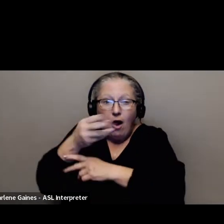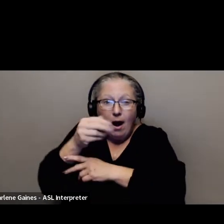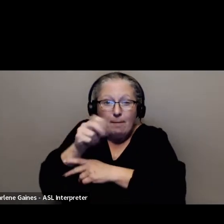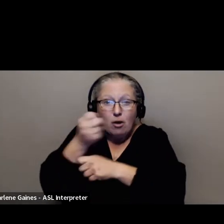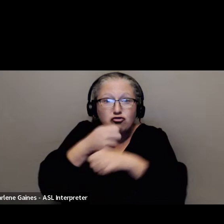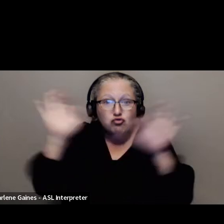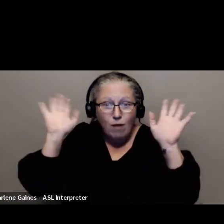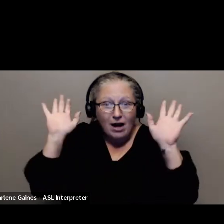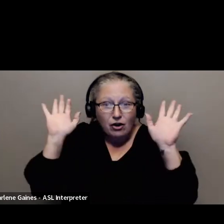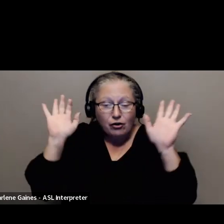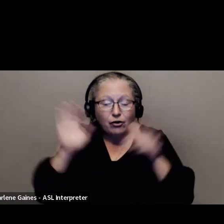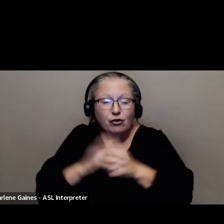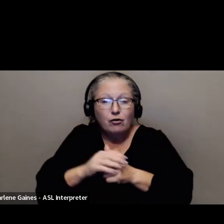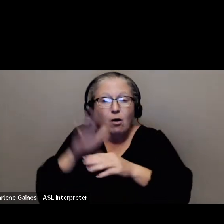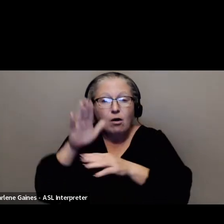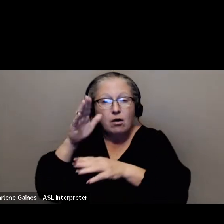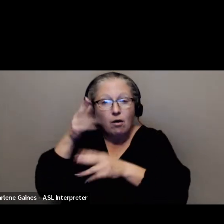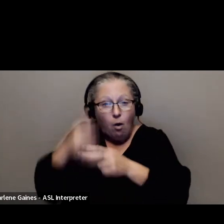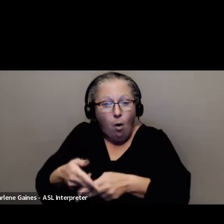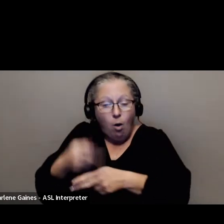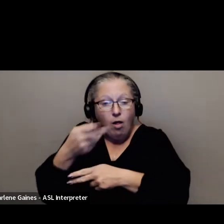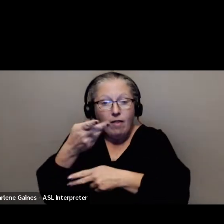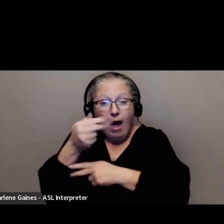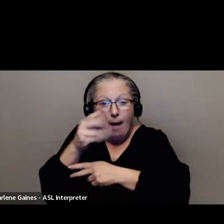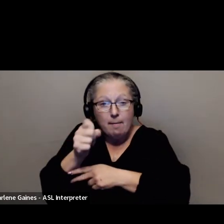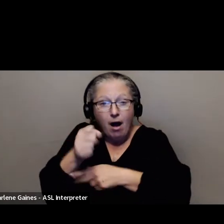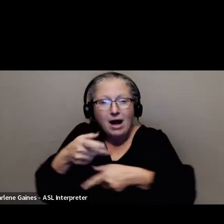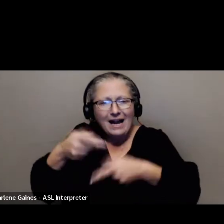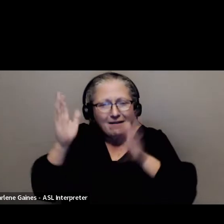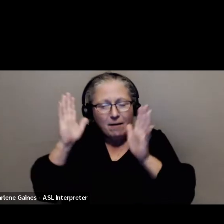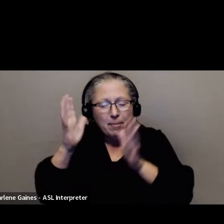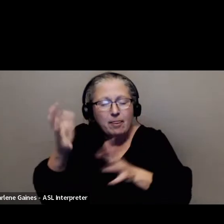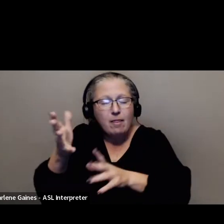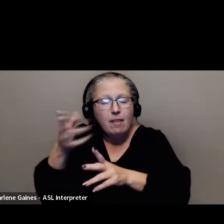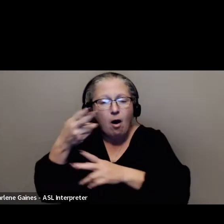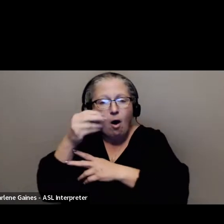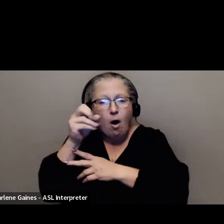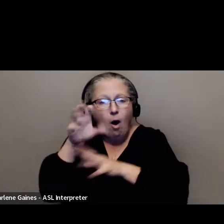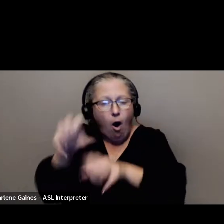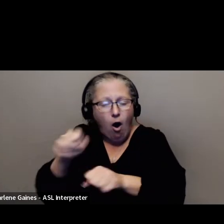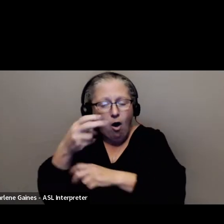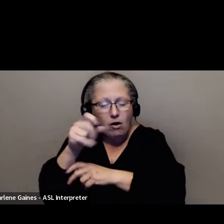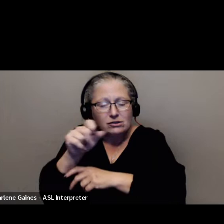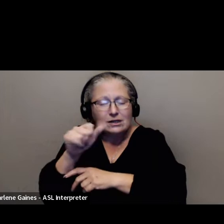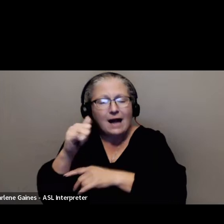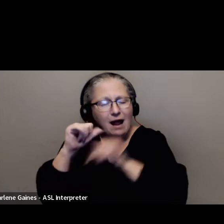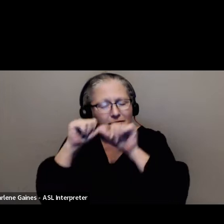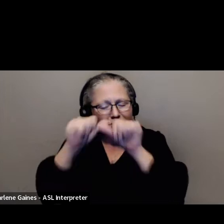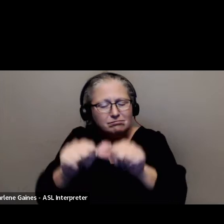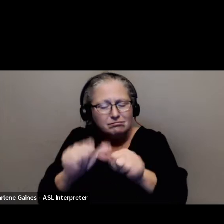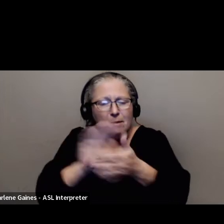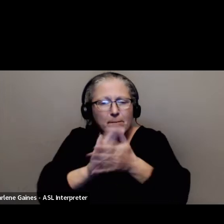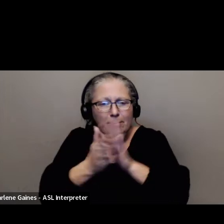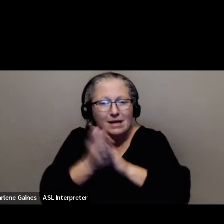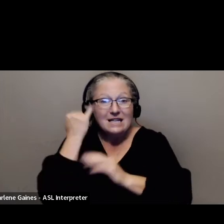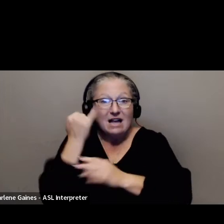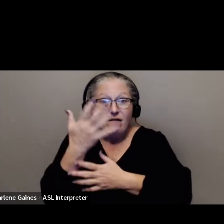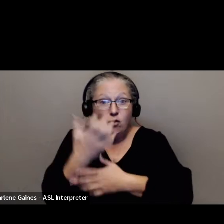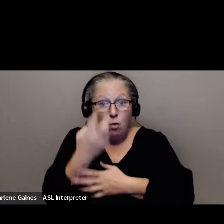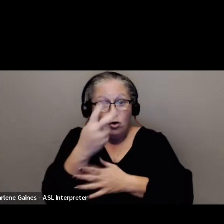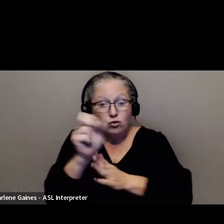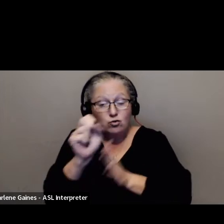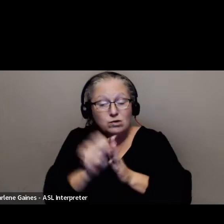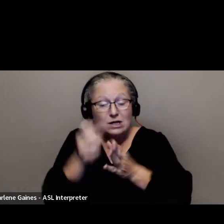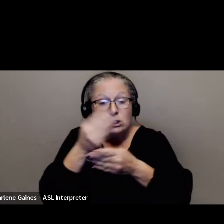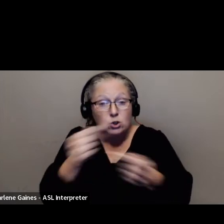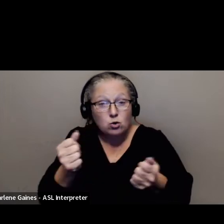surrender. Call for the return of hostages, and let's have a lasting peace. If you seek a two-state solution,